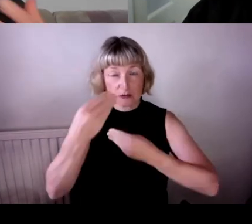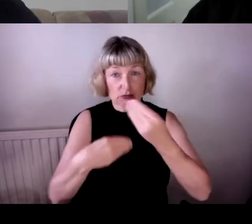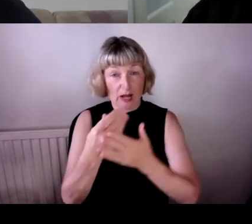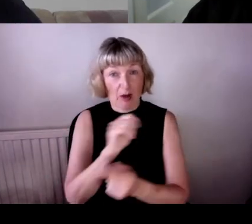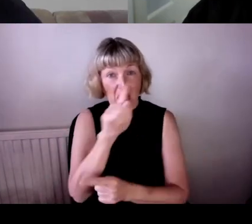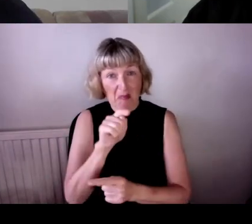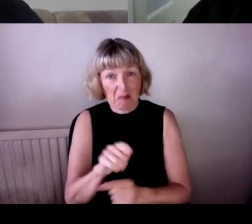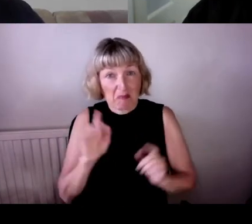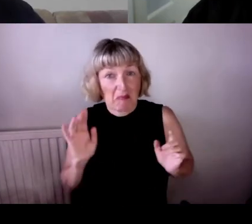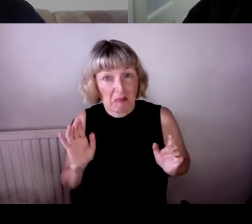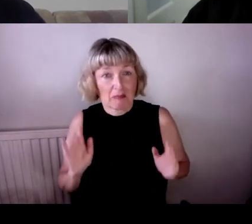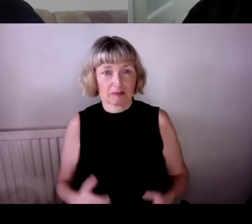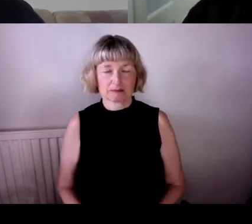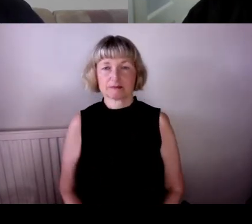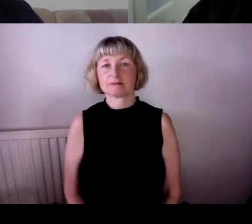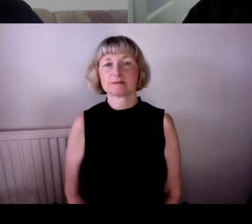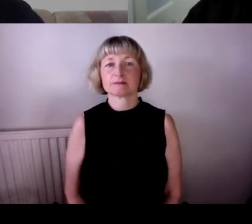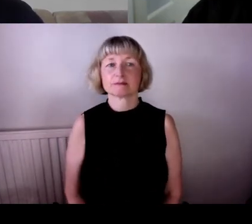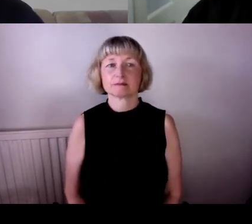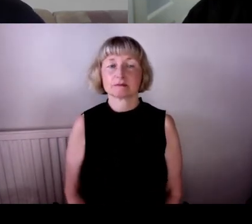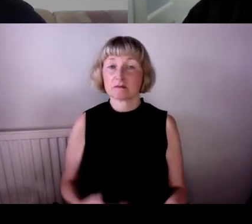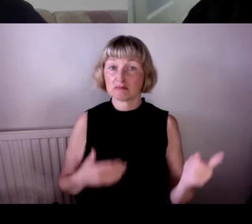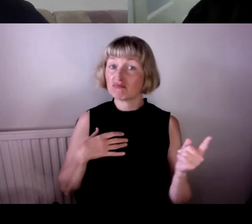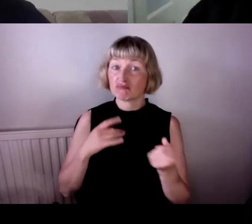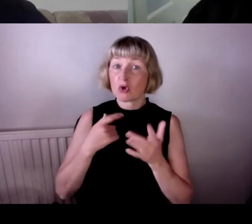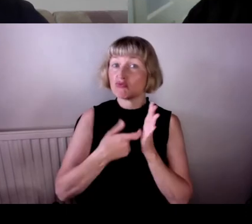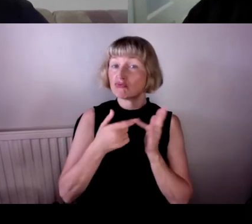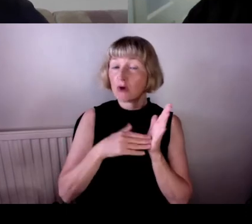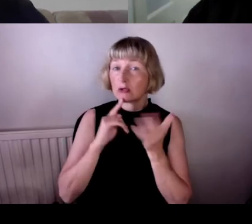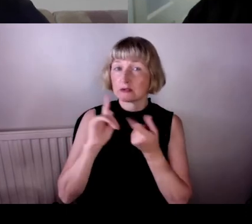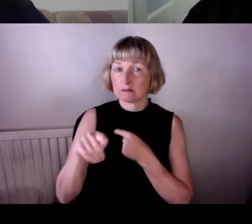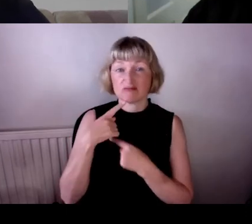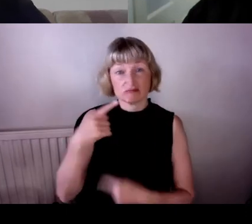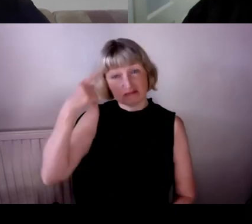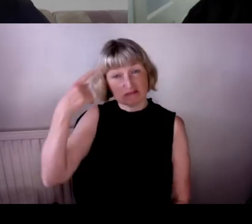for their style and artistry? Yes, I think so. I think, you know,